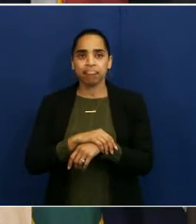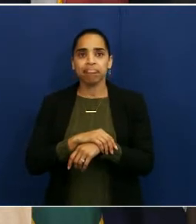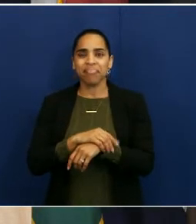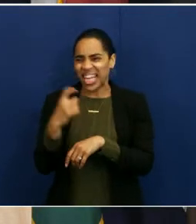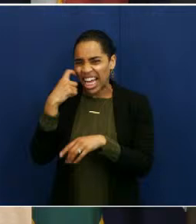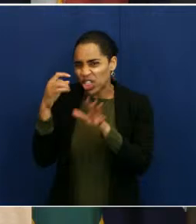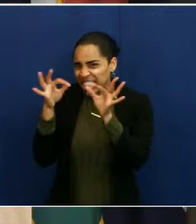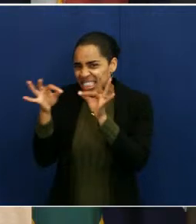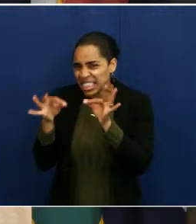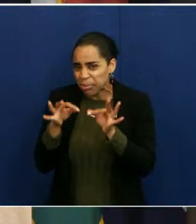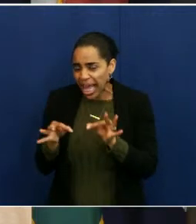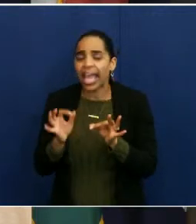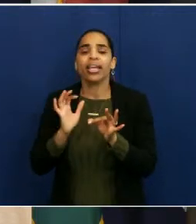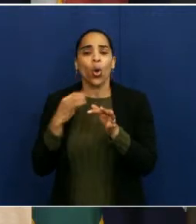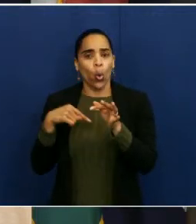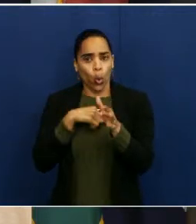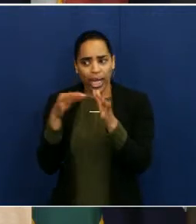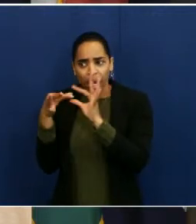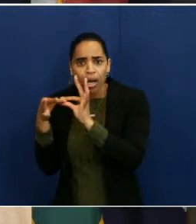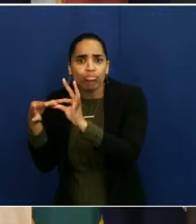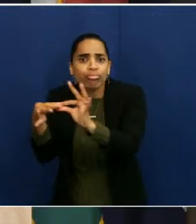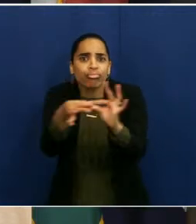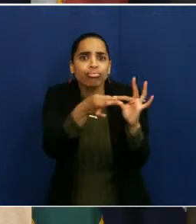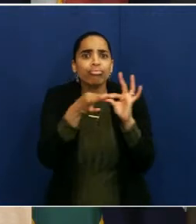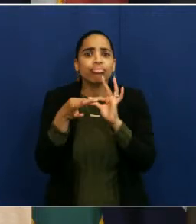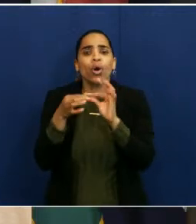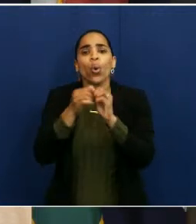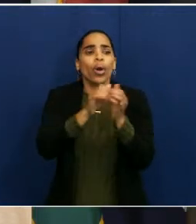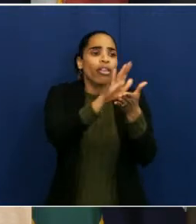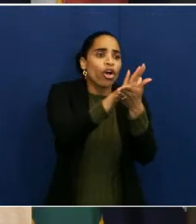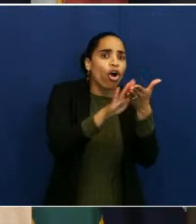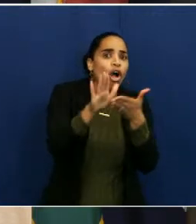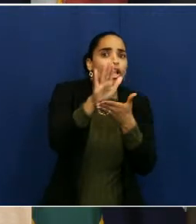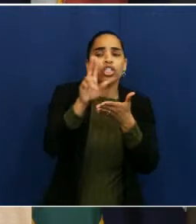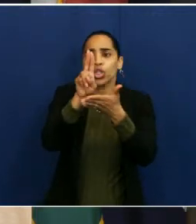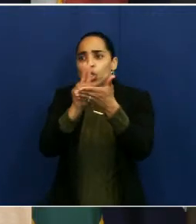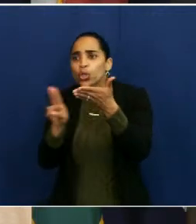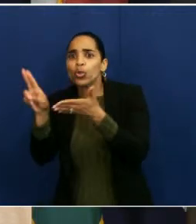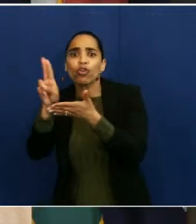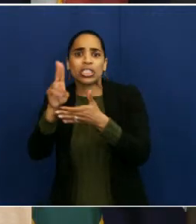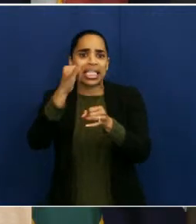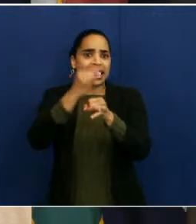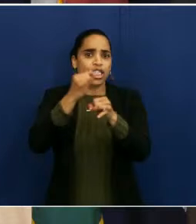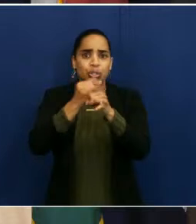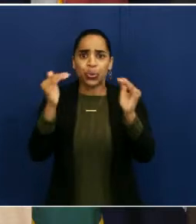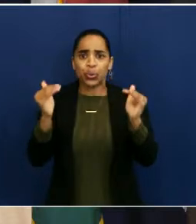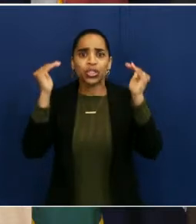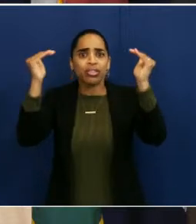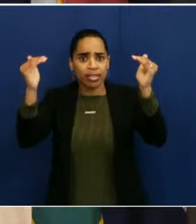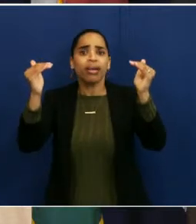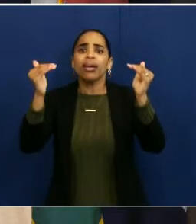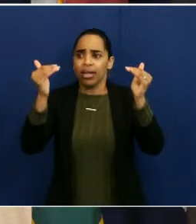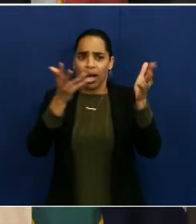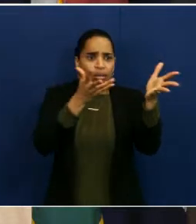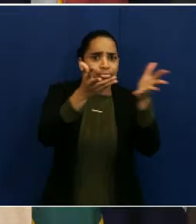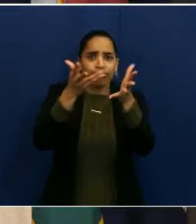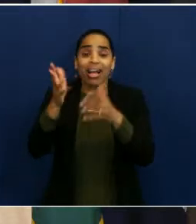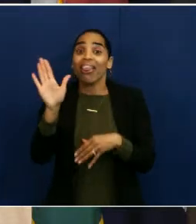as I stated, working with our colleges and universities, institutions of higher learning, and it is their decision